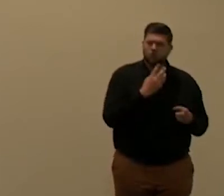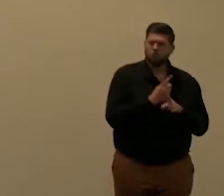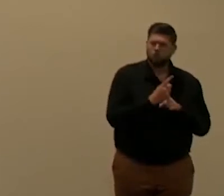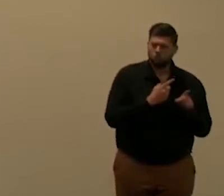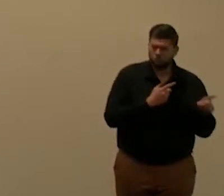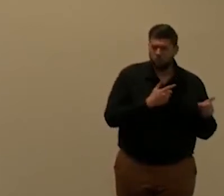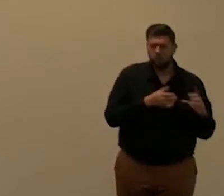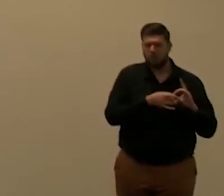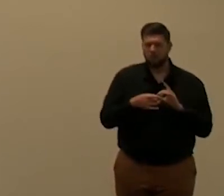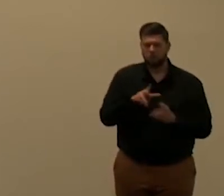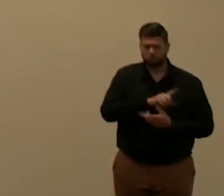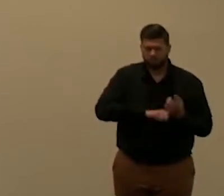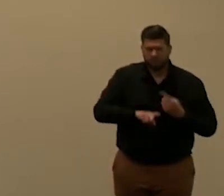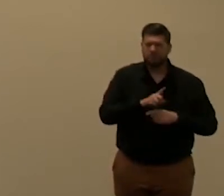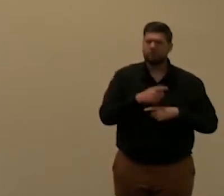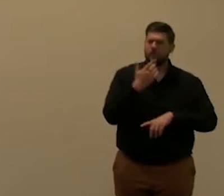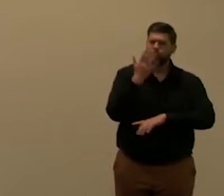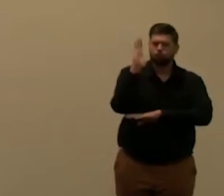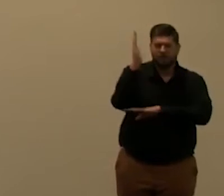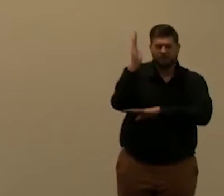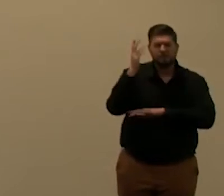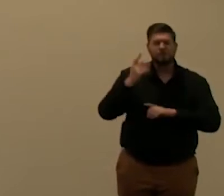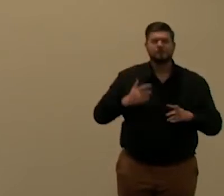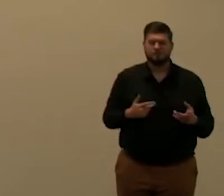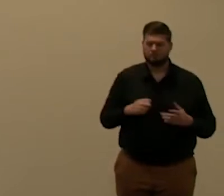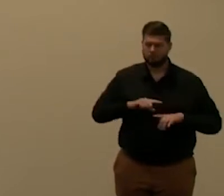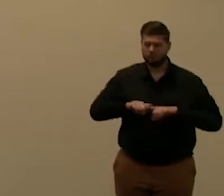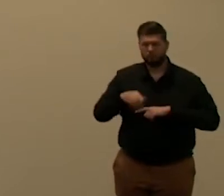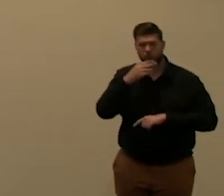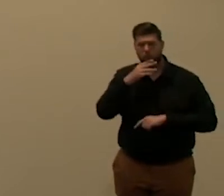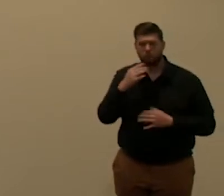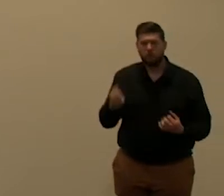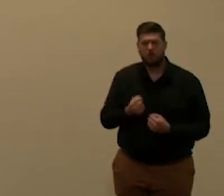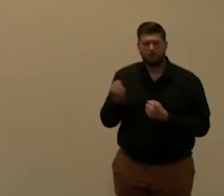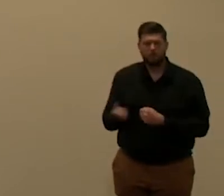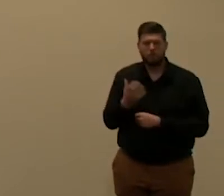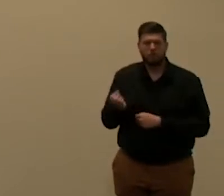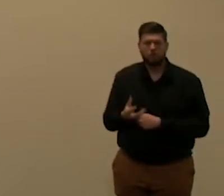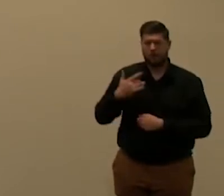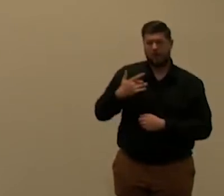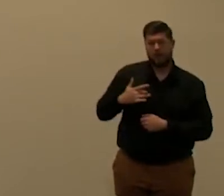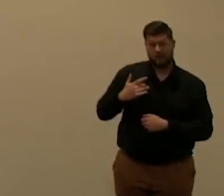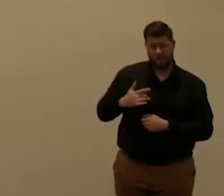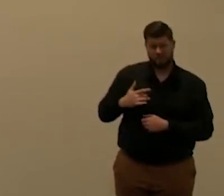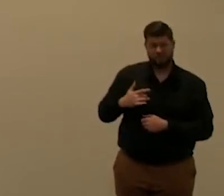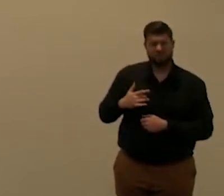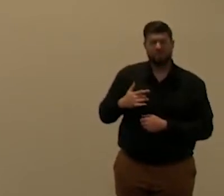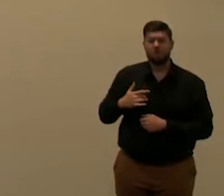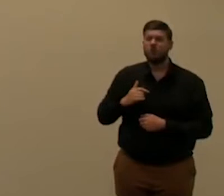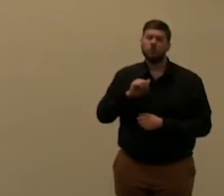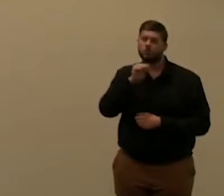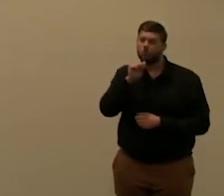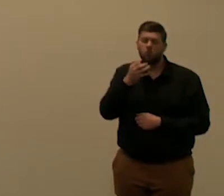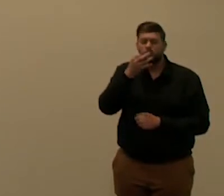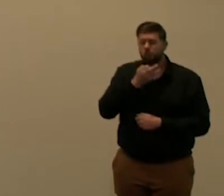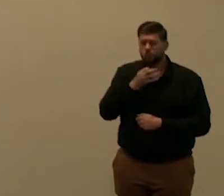to meetings and presenting, is try to use PowerPoint Live instead of just sharing your screen. If